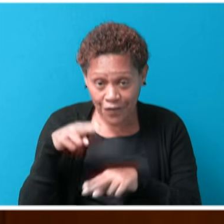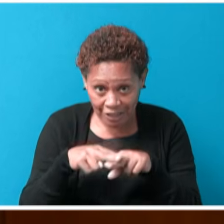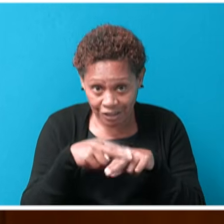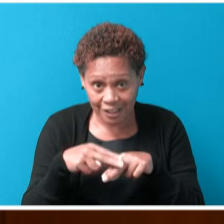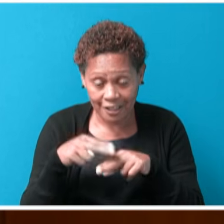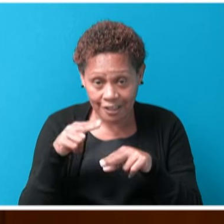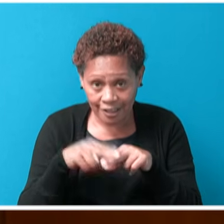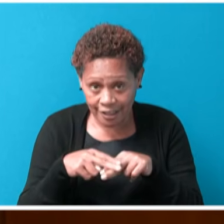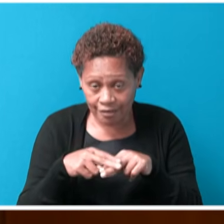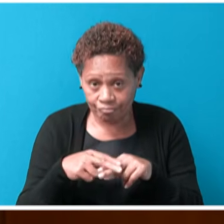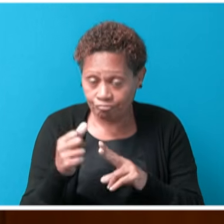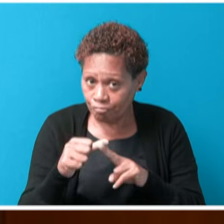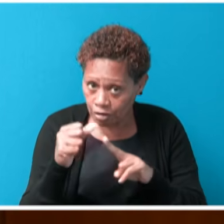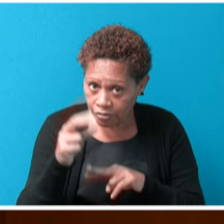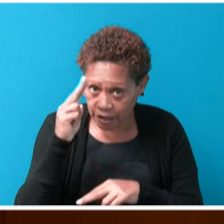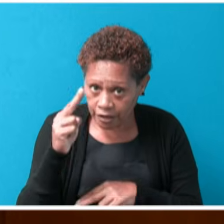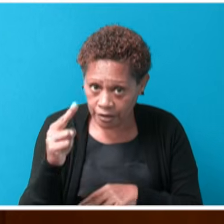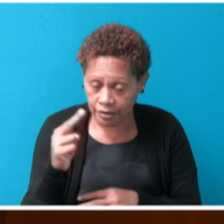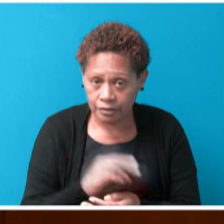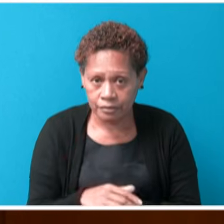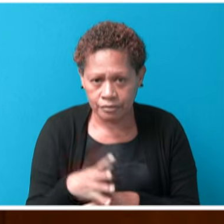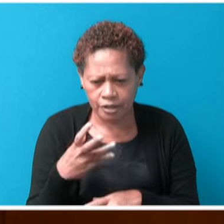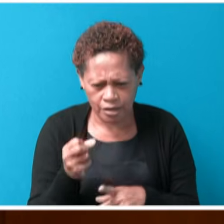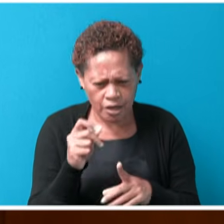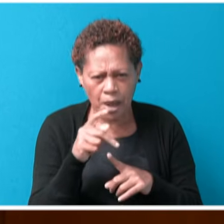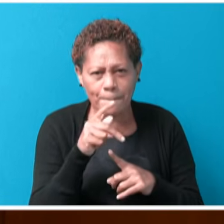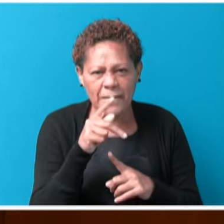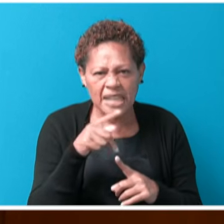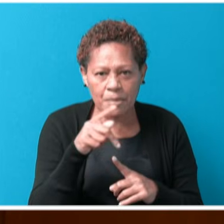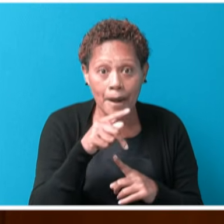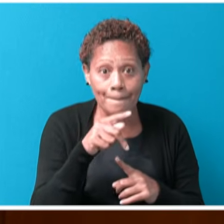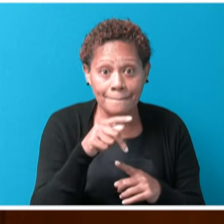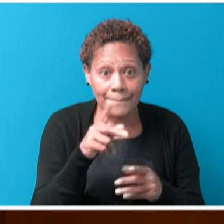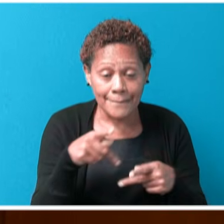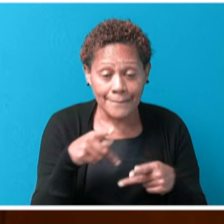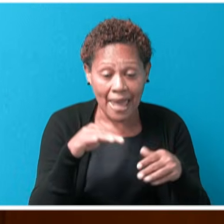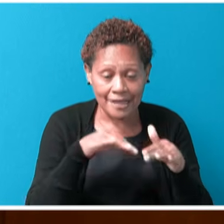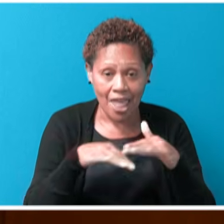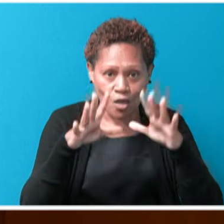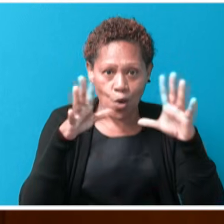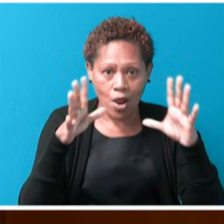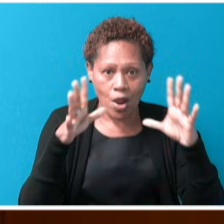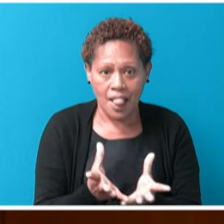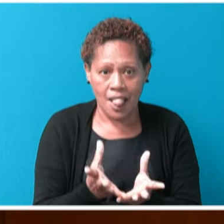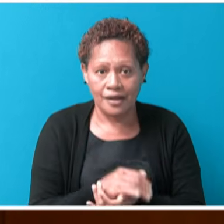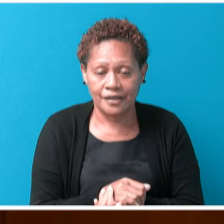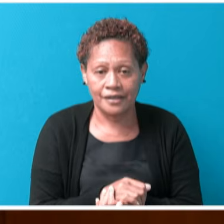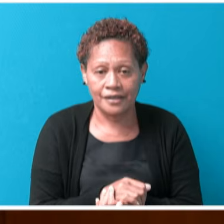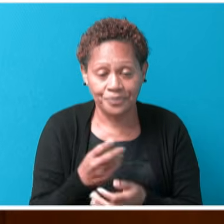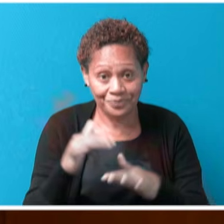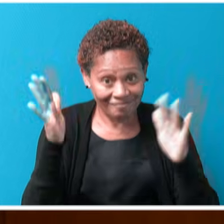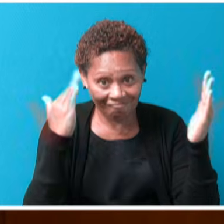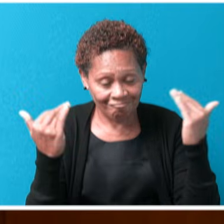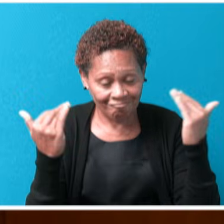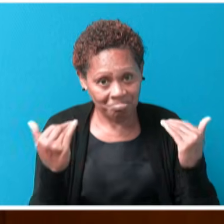decency as a nation and its principled place in the world. Mr. Speaker, sir, we cannot